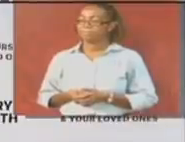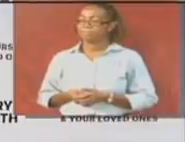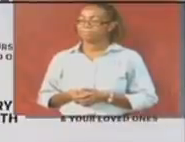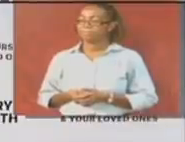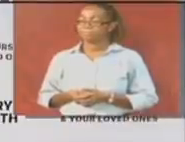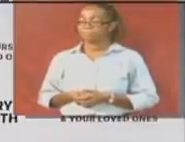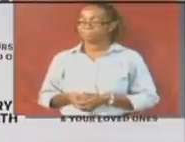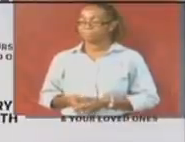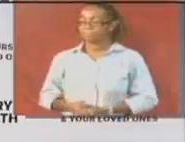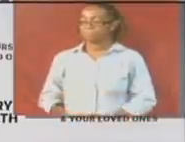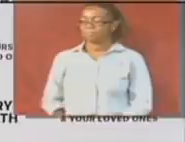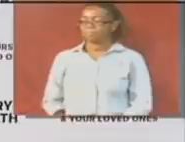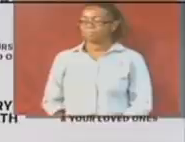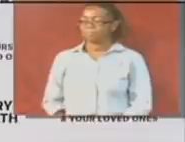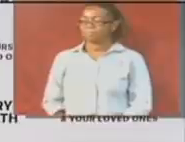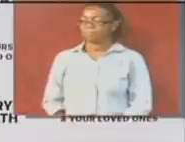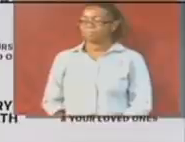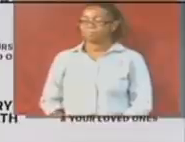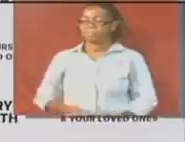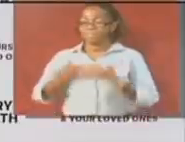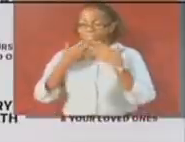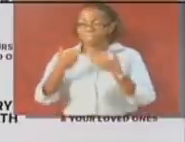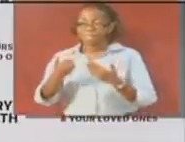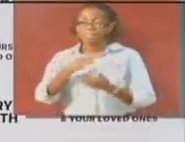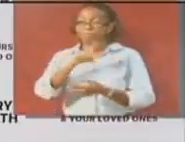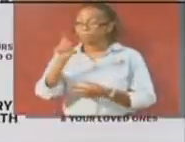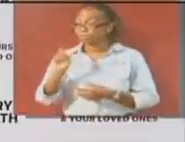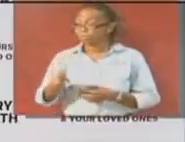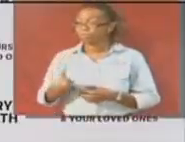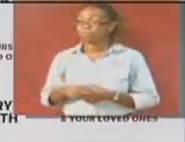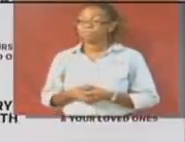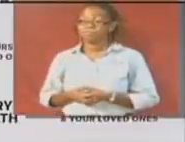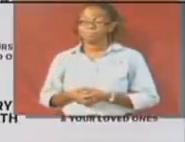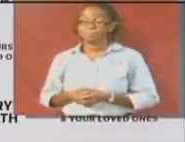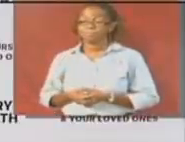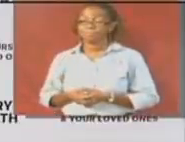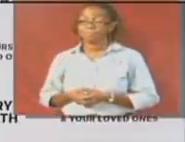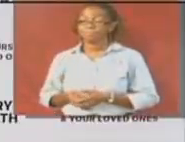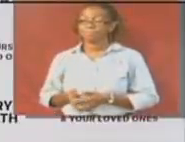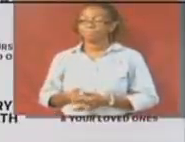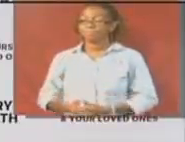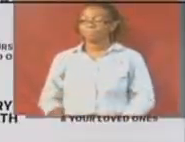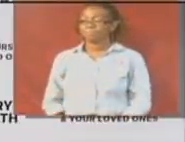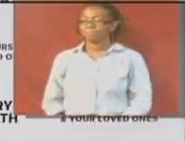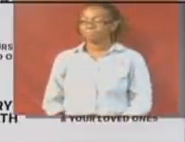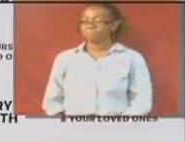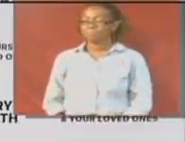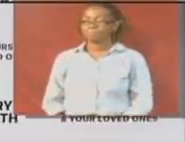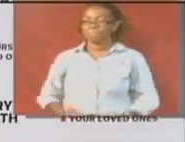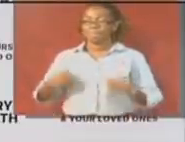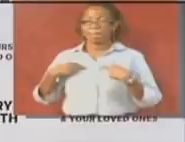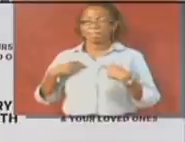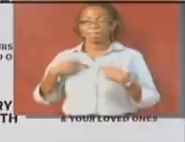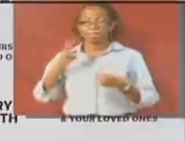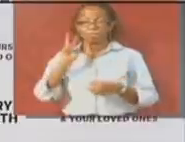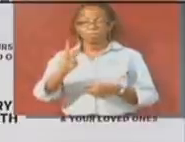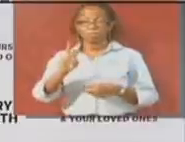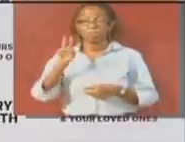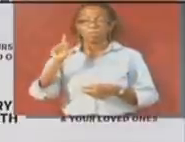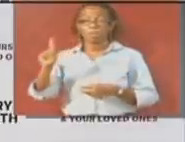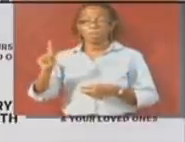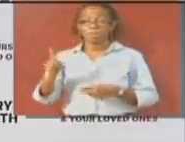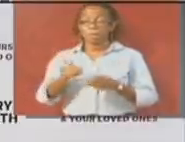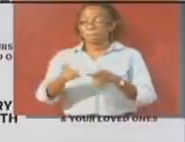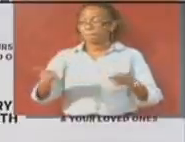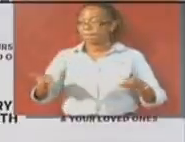Thank you, Dr. Hines, and thank you for that question. So we have, as I mentioned earlier, 21 selected sites, and